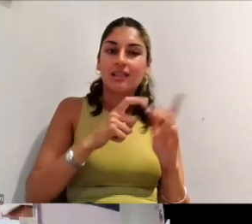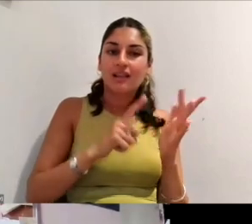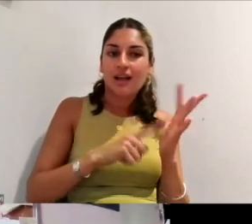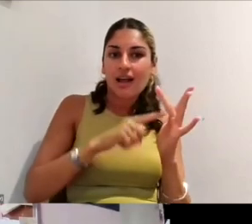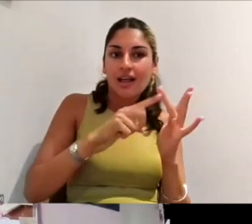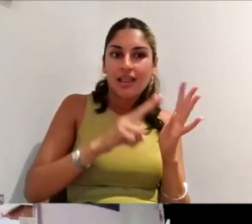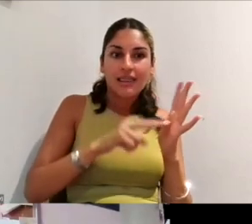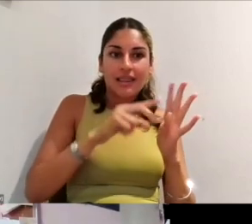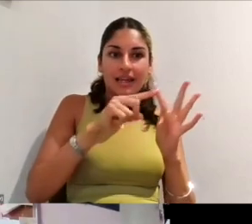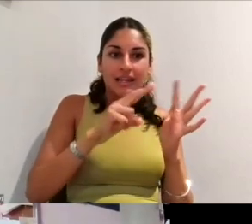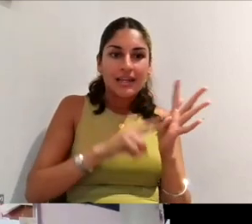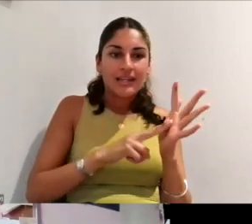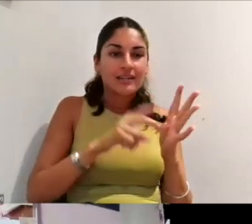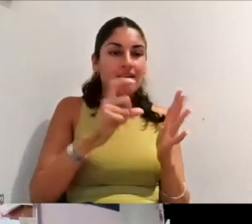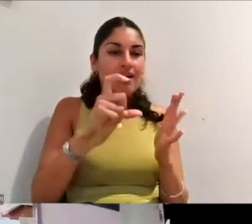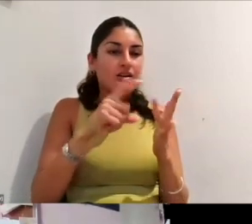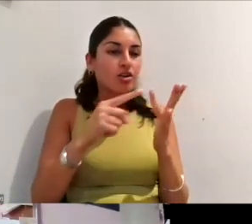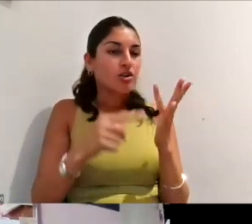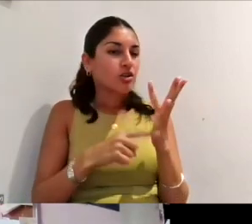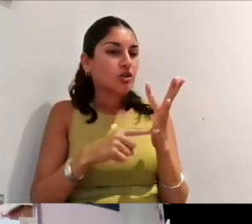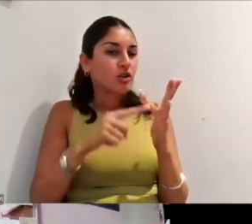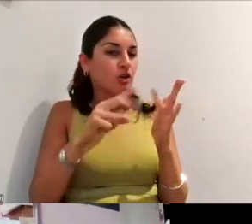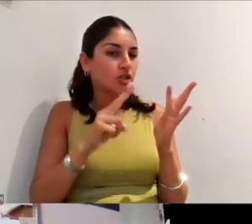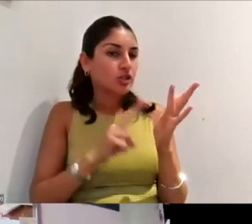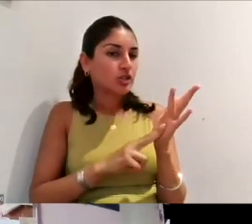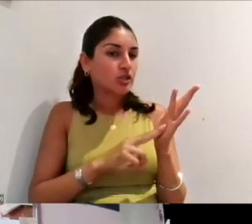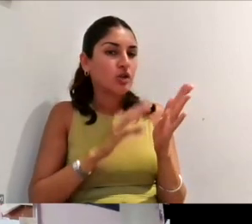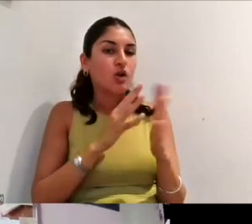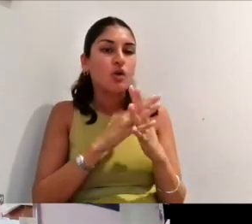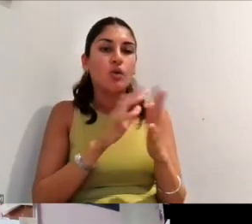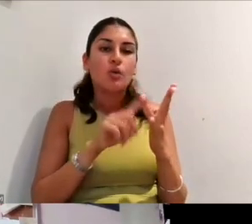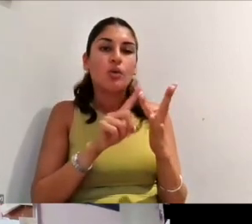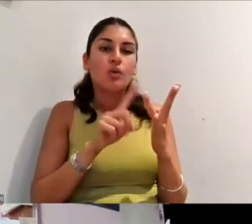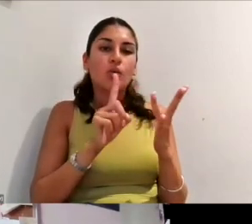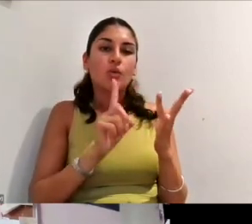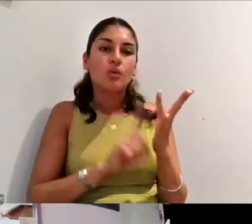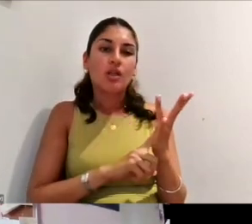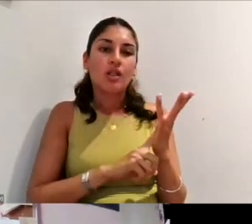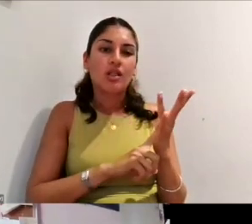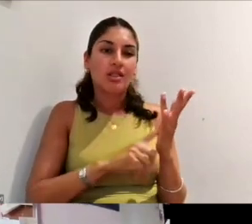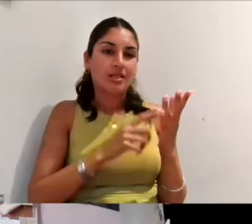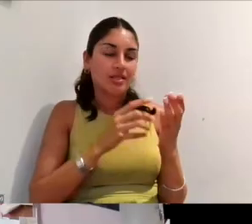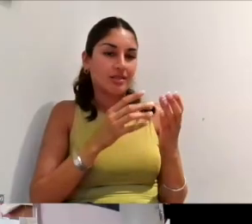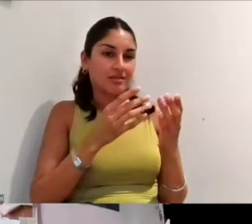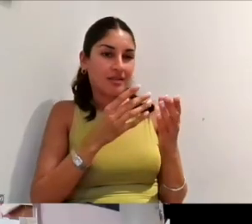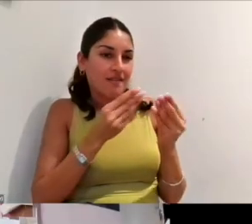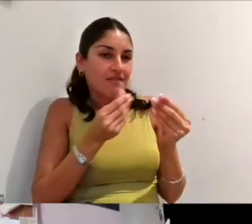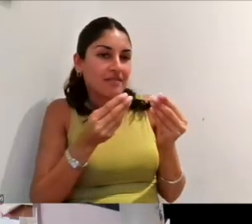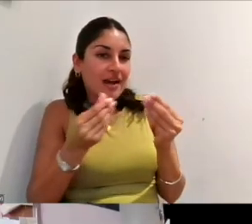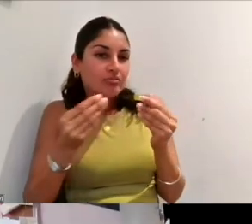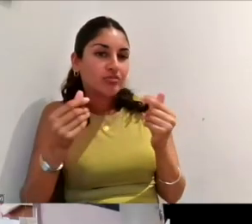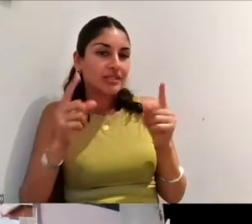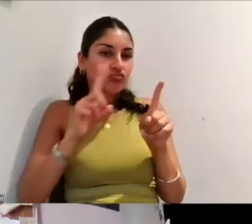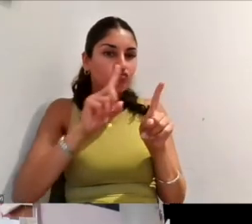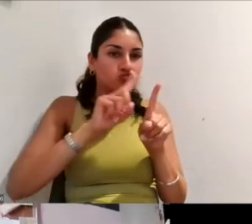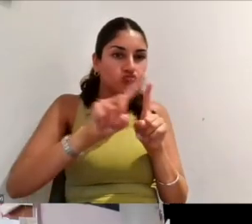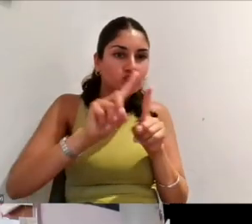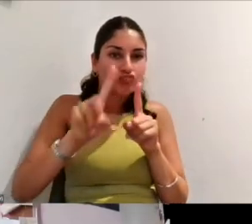velvet, cotton, wool, made from all sorts, textures,